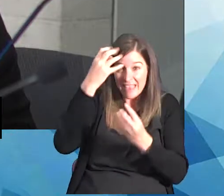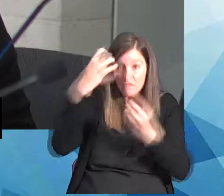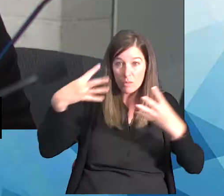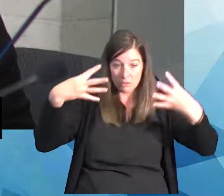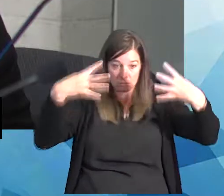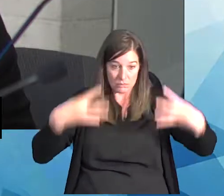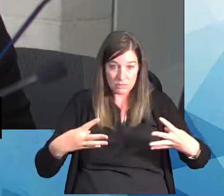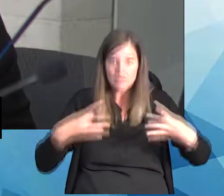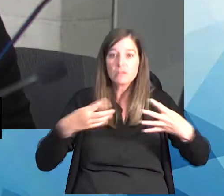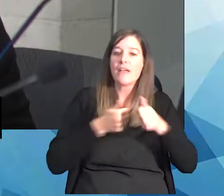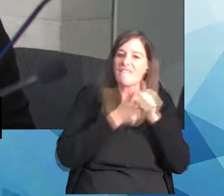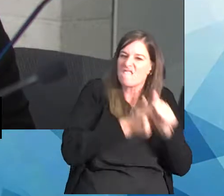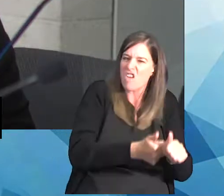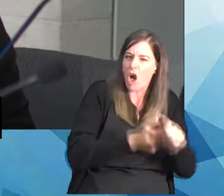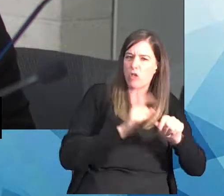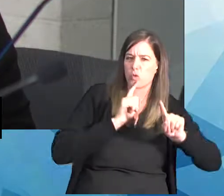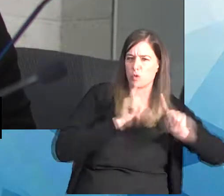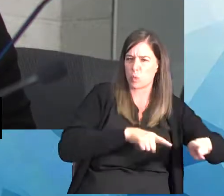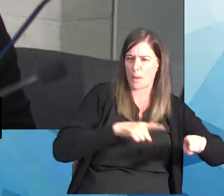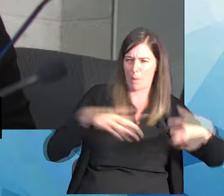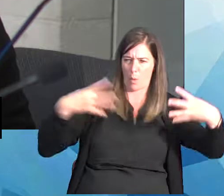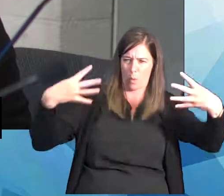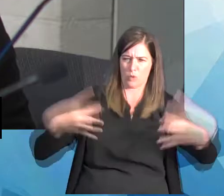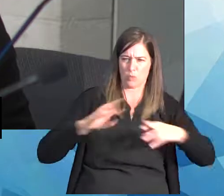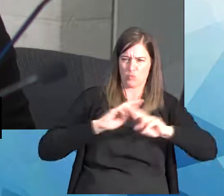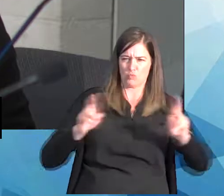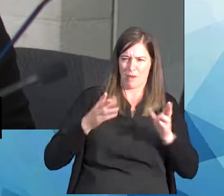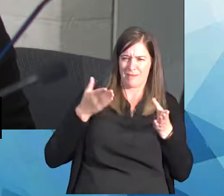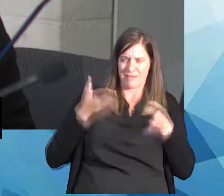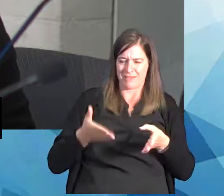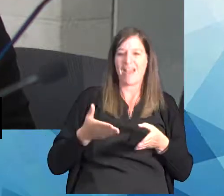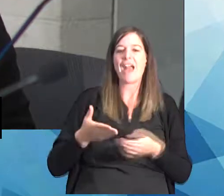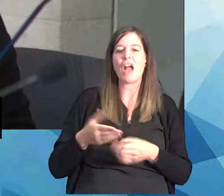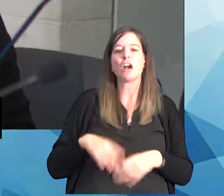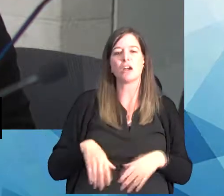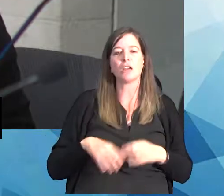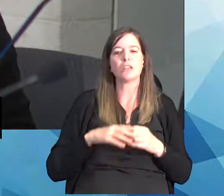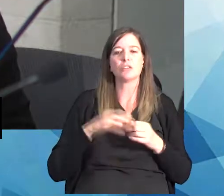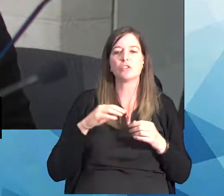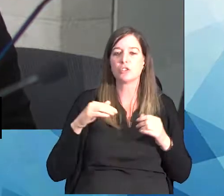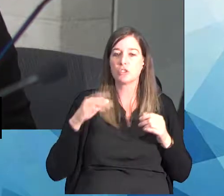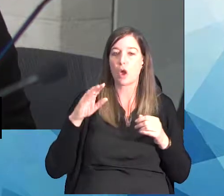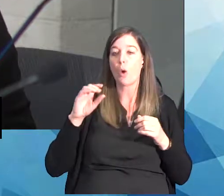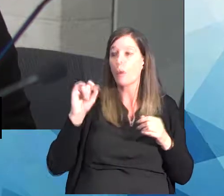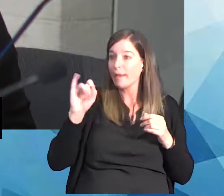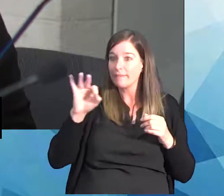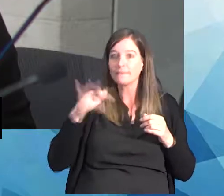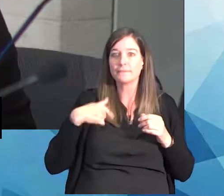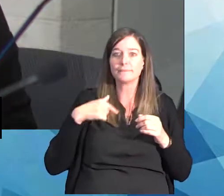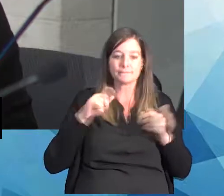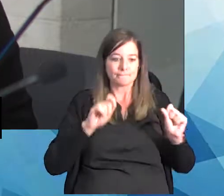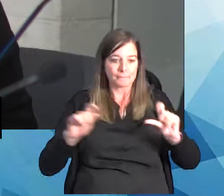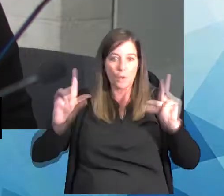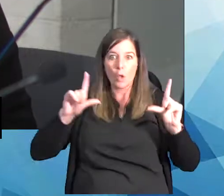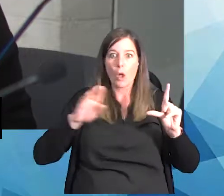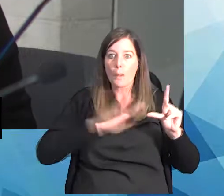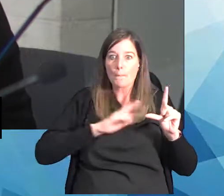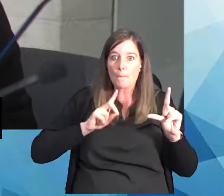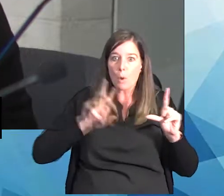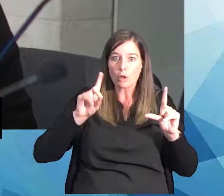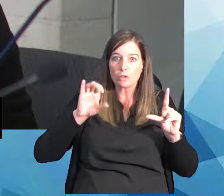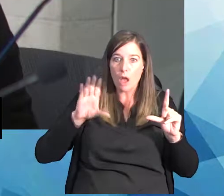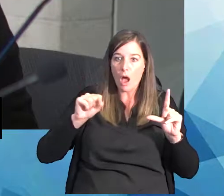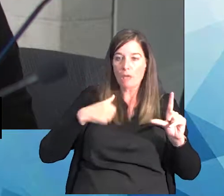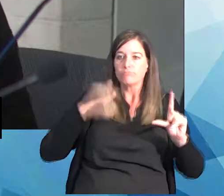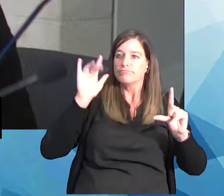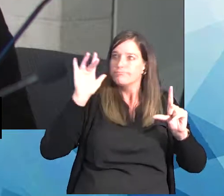So if that's in Board Docs like that other school district does, where you can click through it and see where we are at each, say this effort relates to this piece of data, we can click